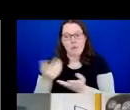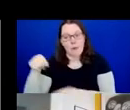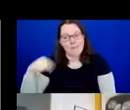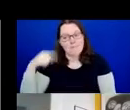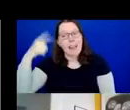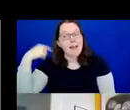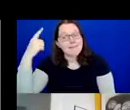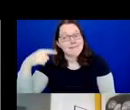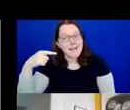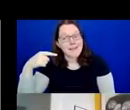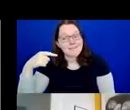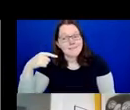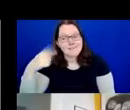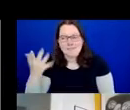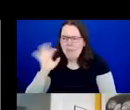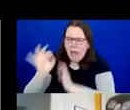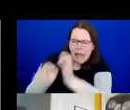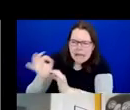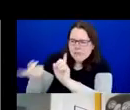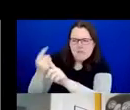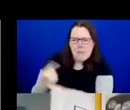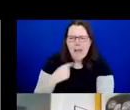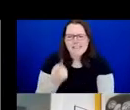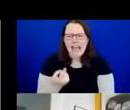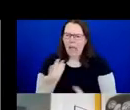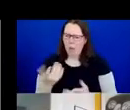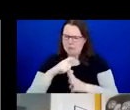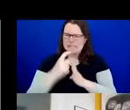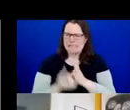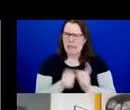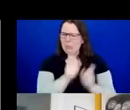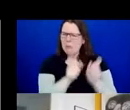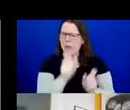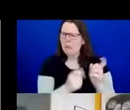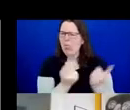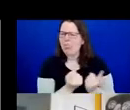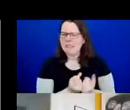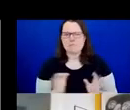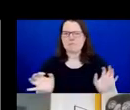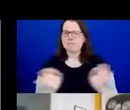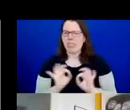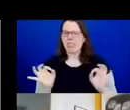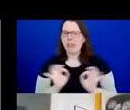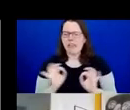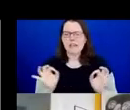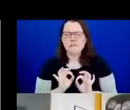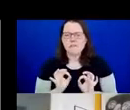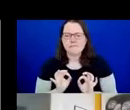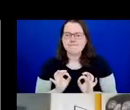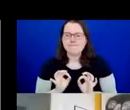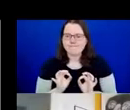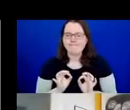no relevant material related to disability in their collections. Sure enough, we sent in